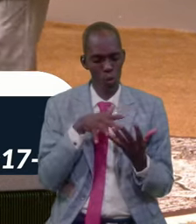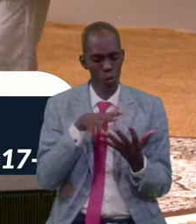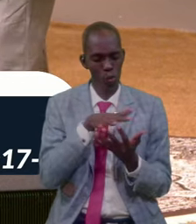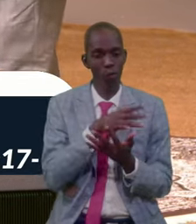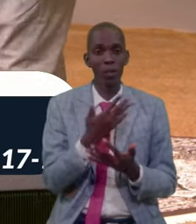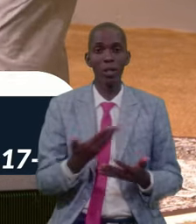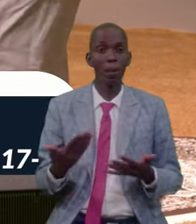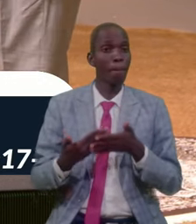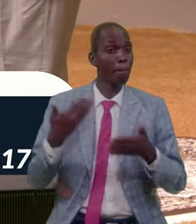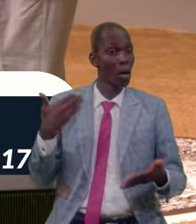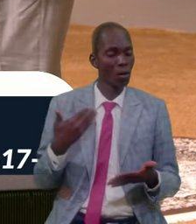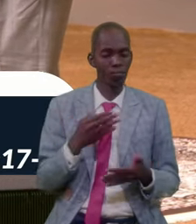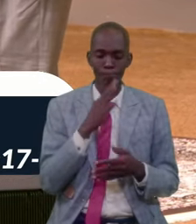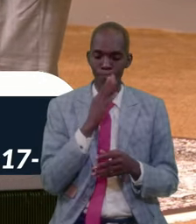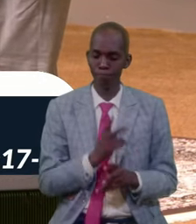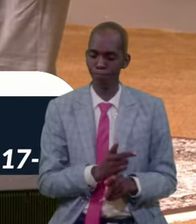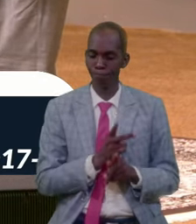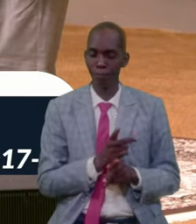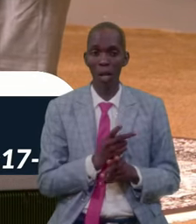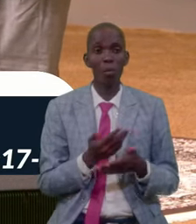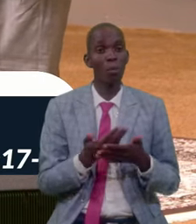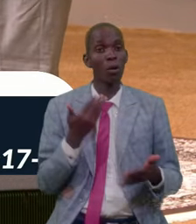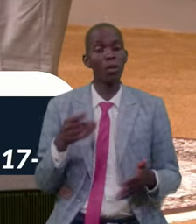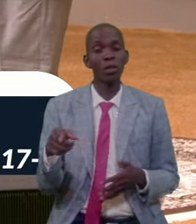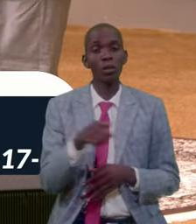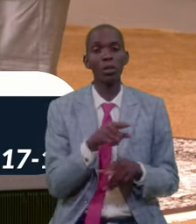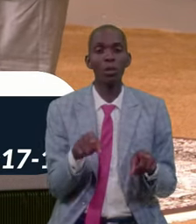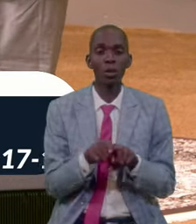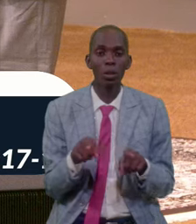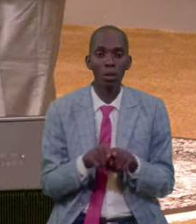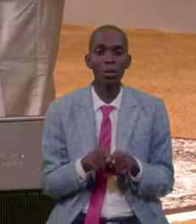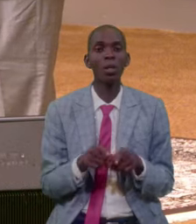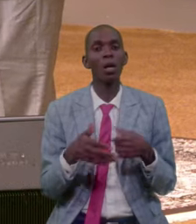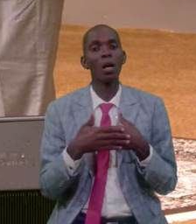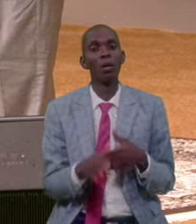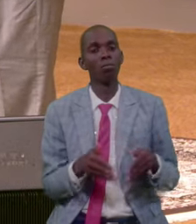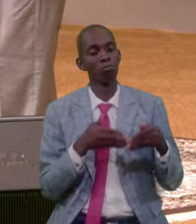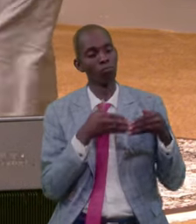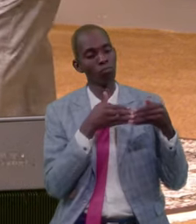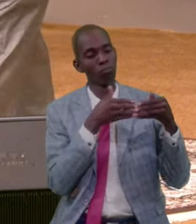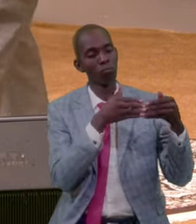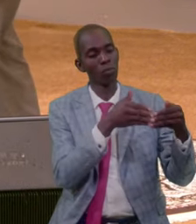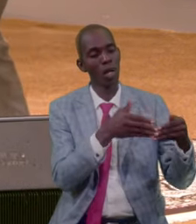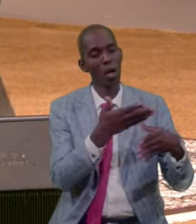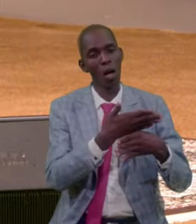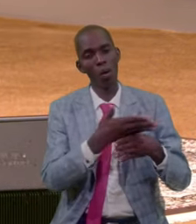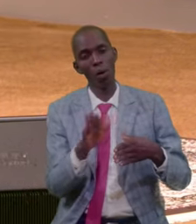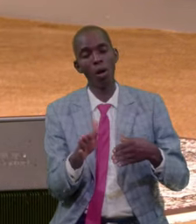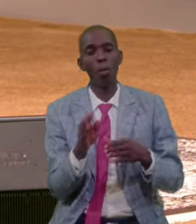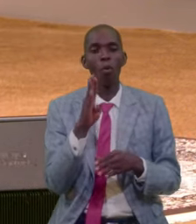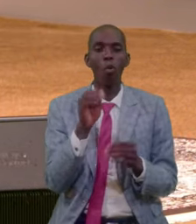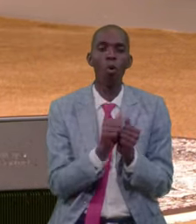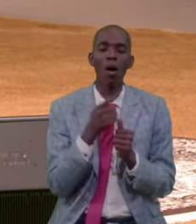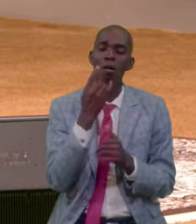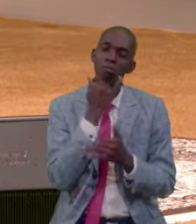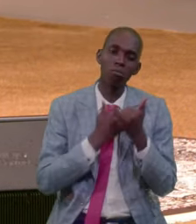beware lest ye also, being led away by the error